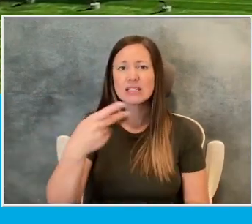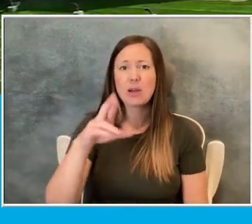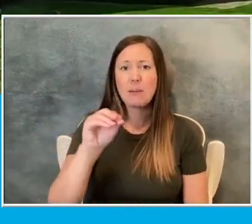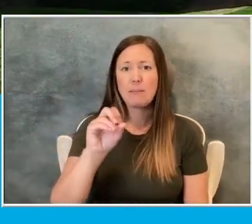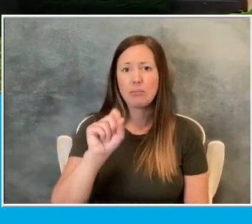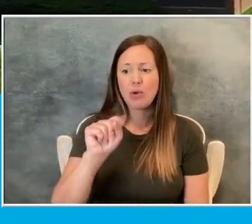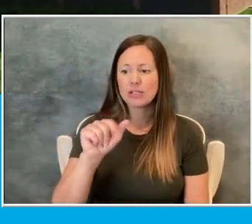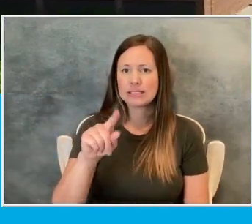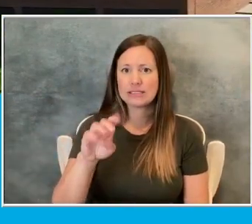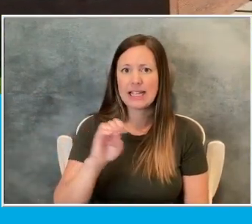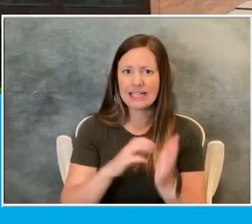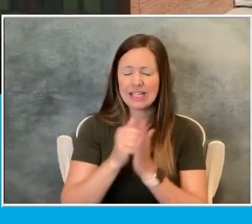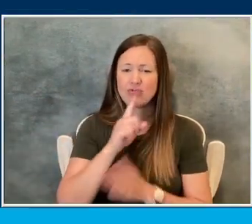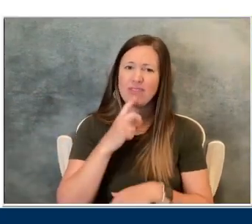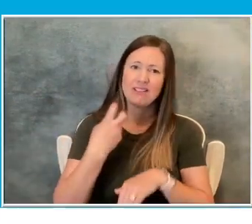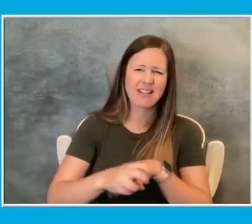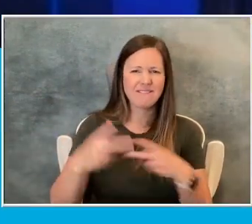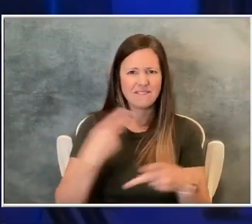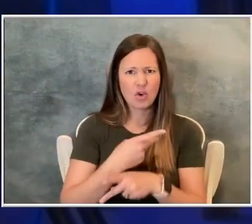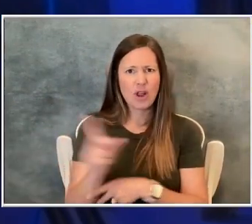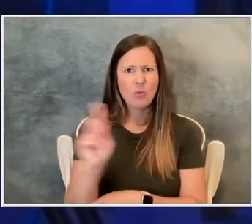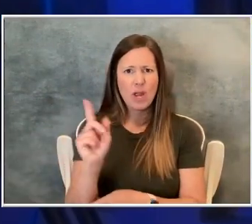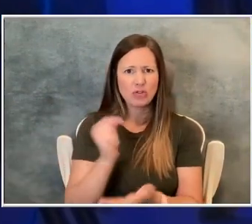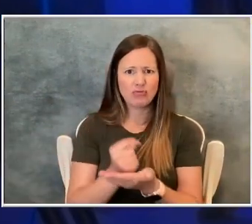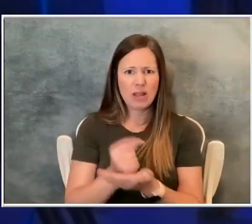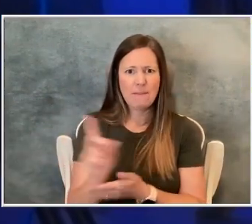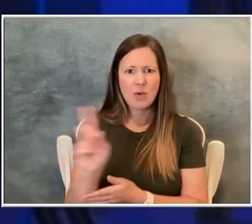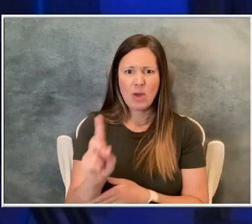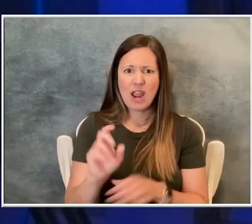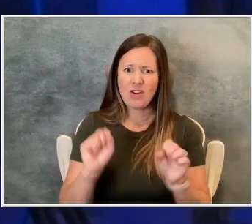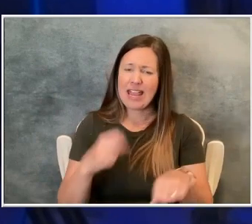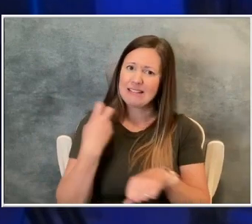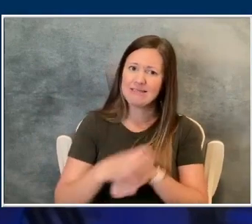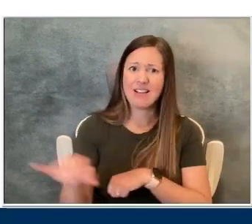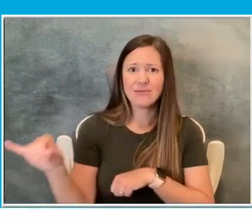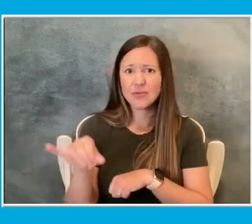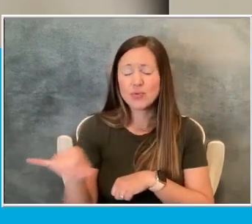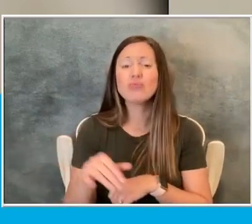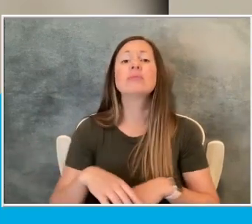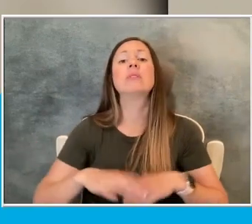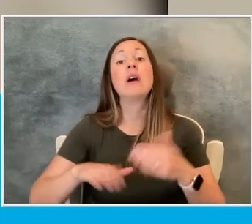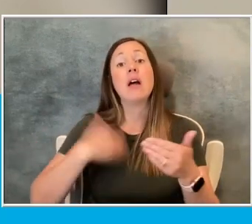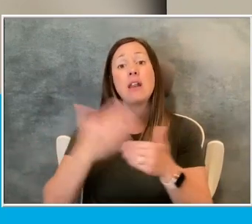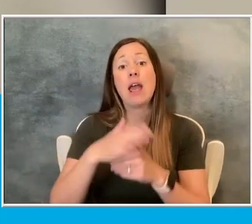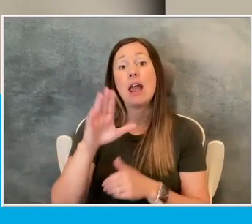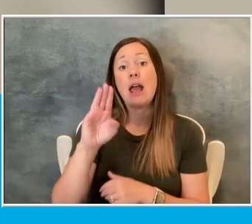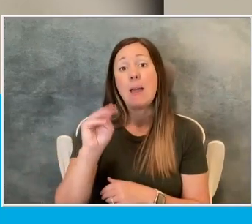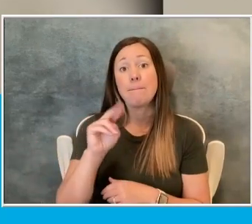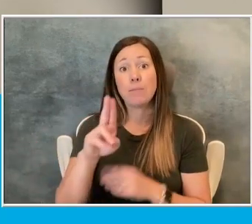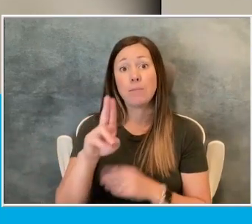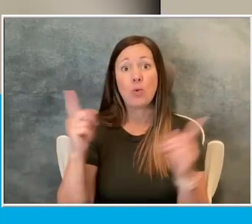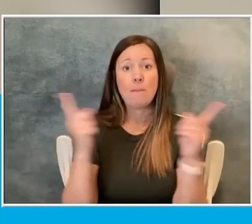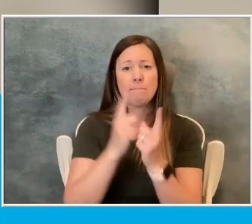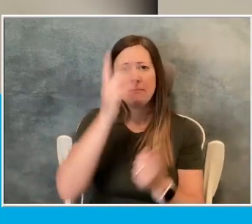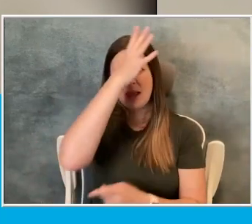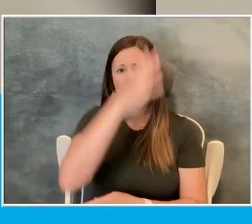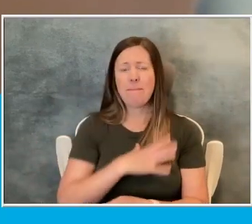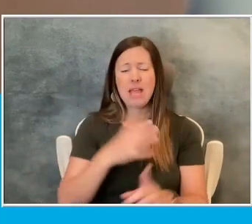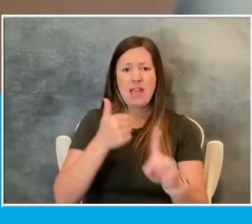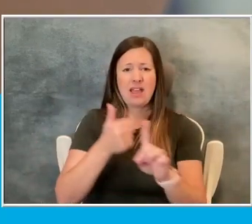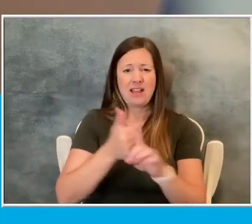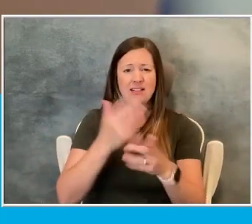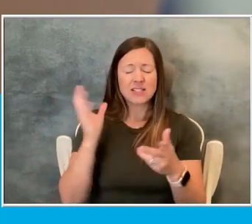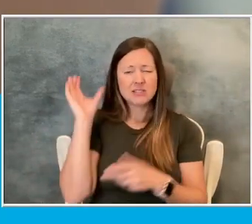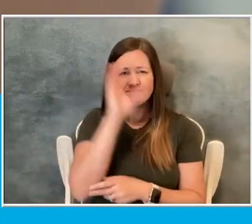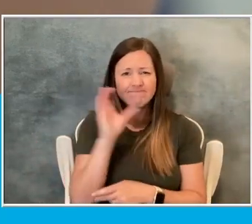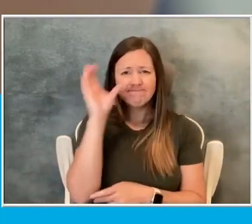where to have it treated can be even tougher. I'm Jessica Lovell. On the next Morning Medical Update, meet a man whose nationwide search for a cure